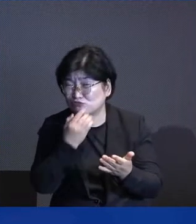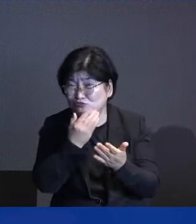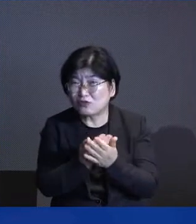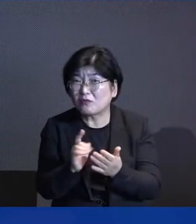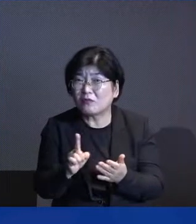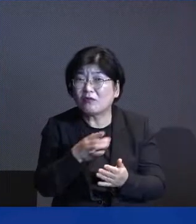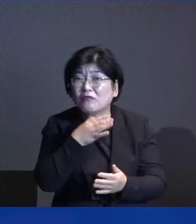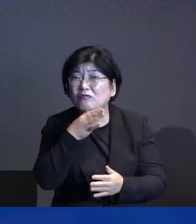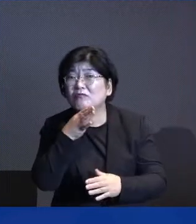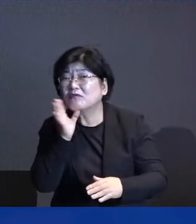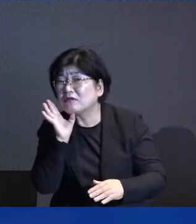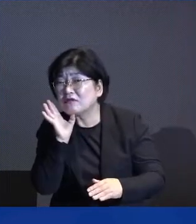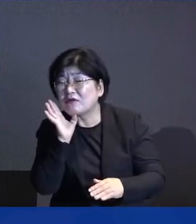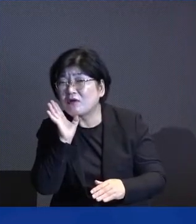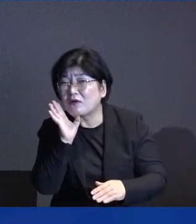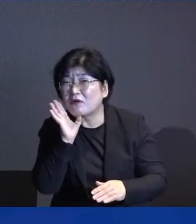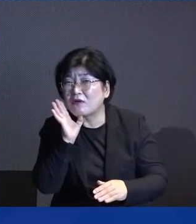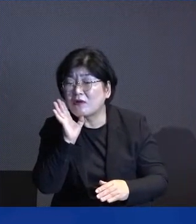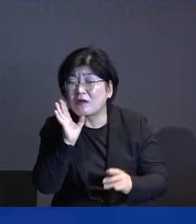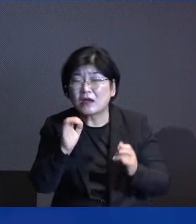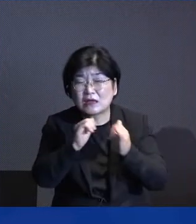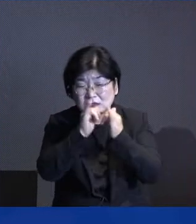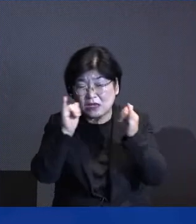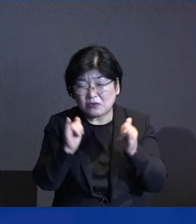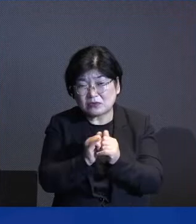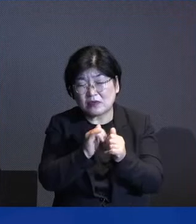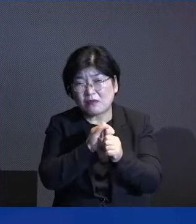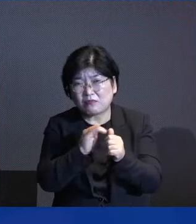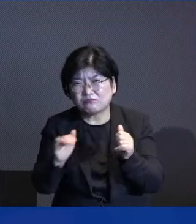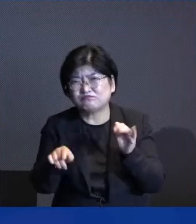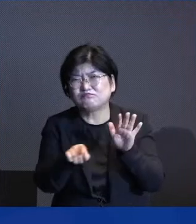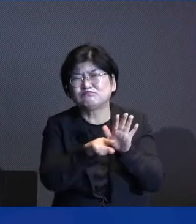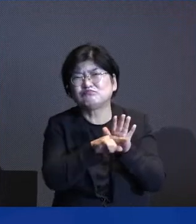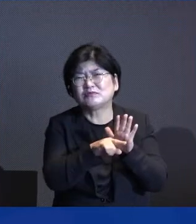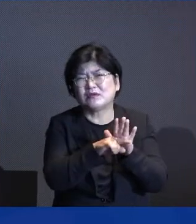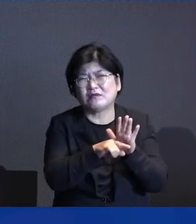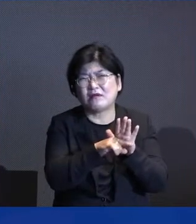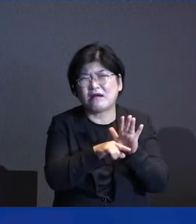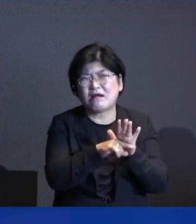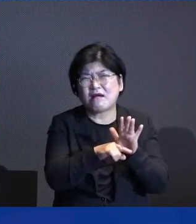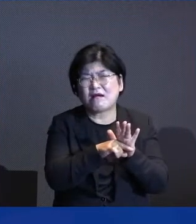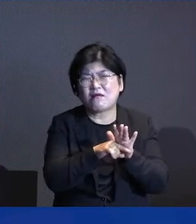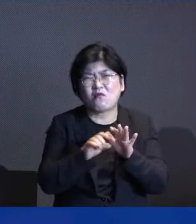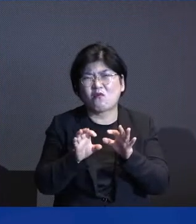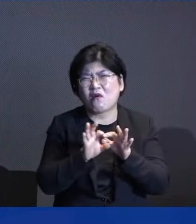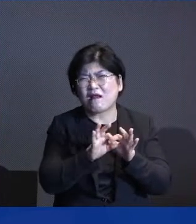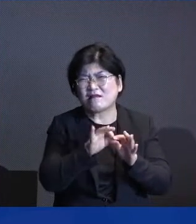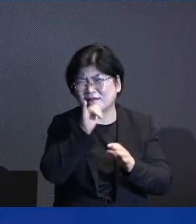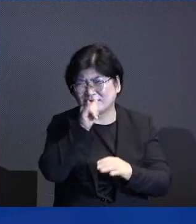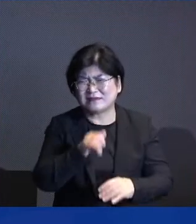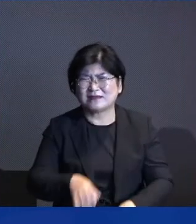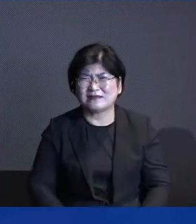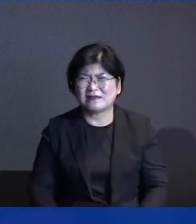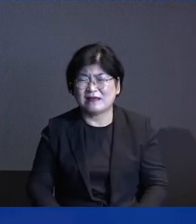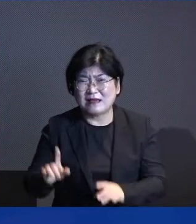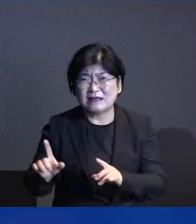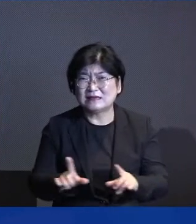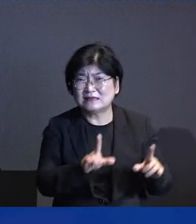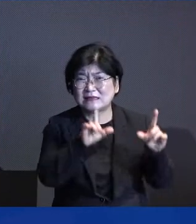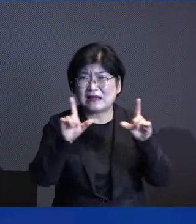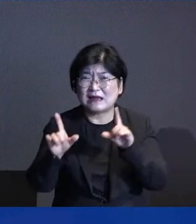to be significantly and negatively affecting a wide range of health, well-being, and quality of life in older